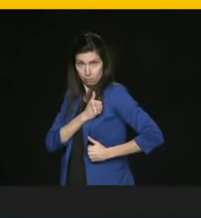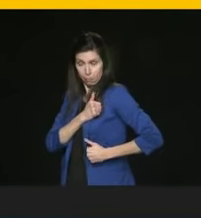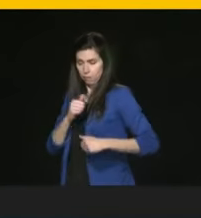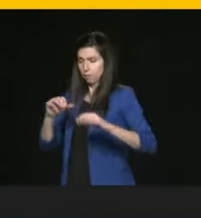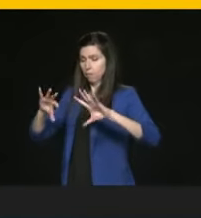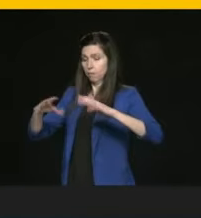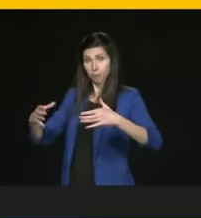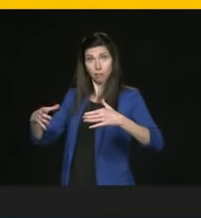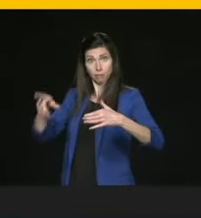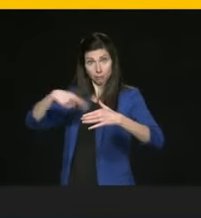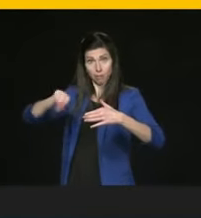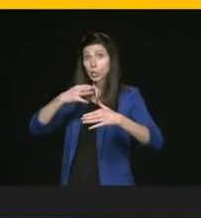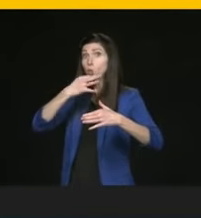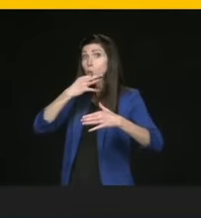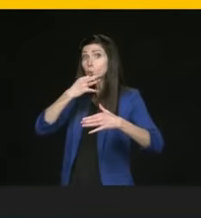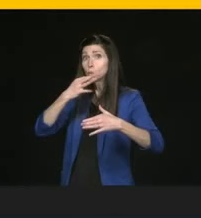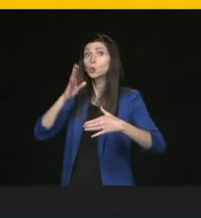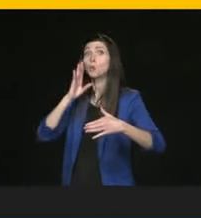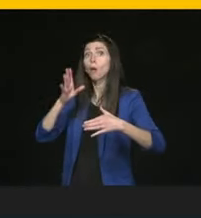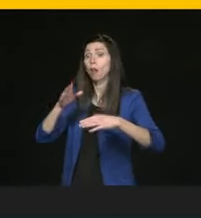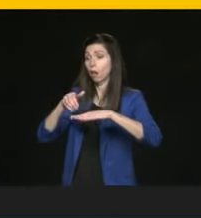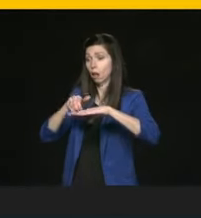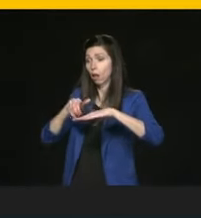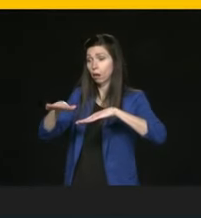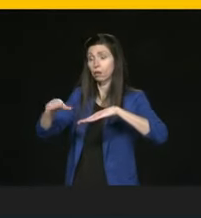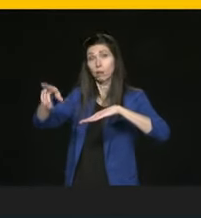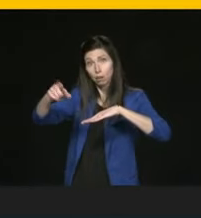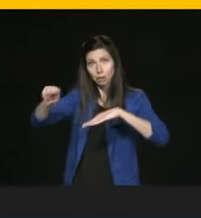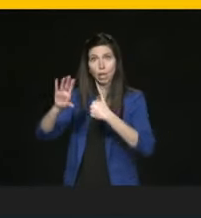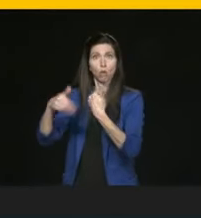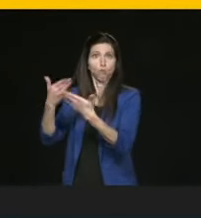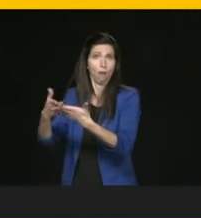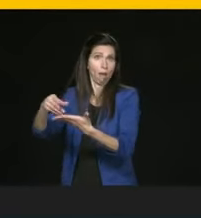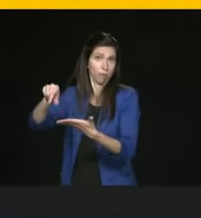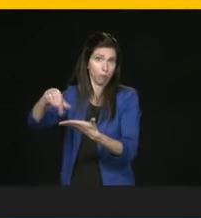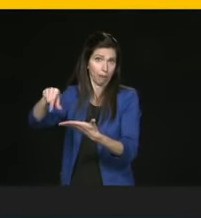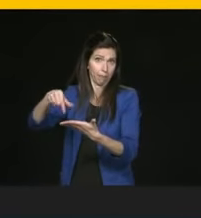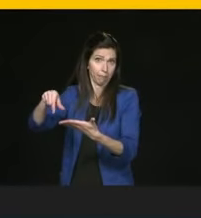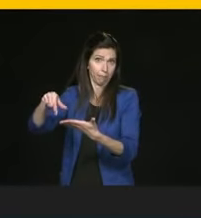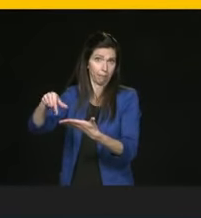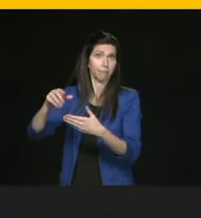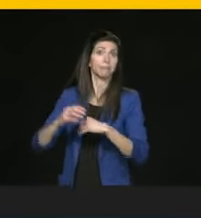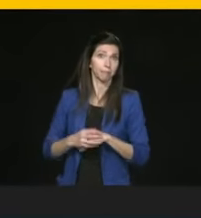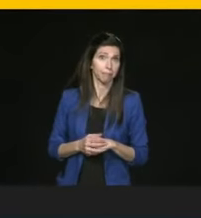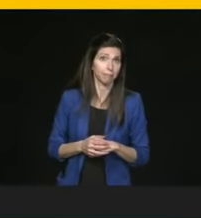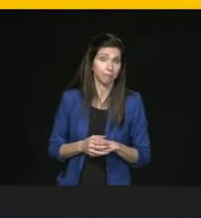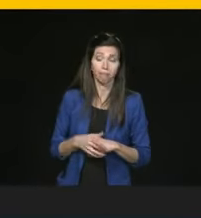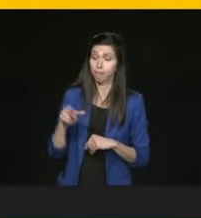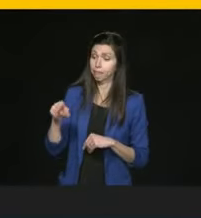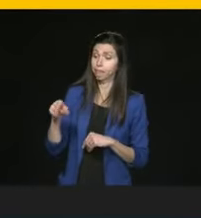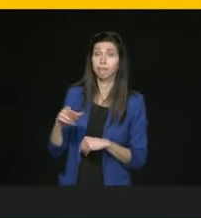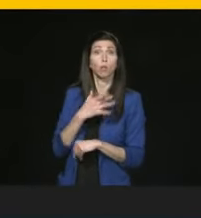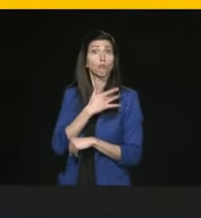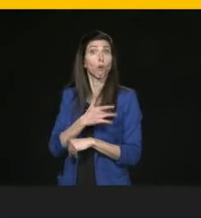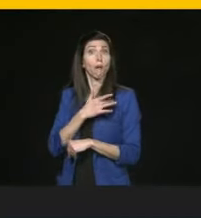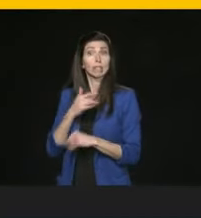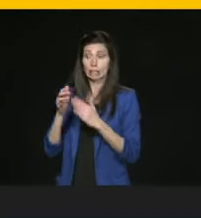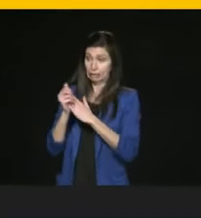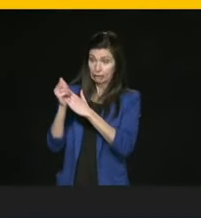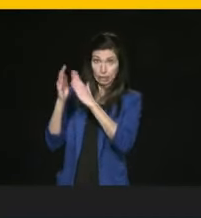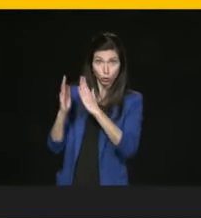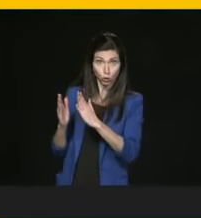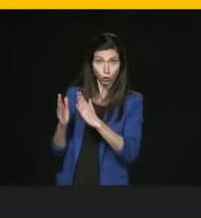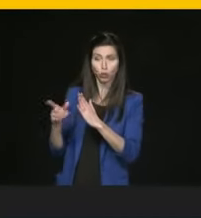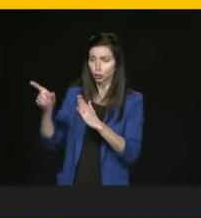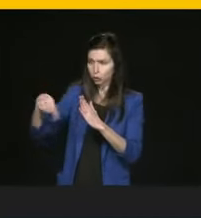deployed in Quebec. The government of Quebec will manage their deployment. The government